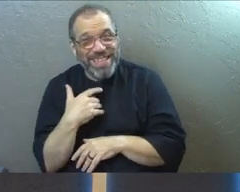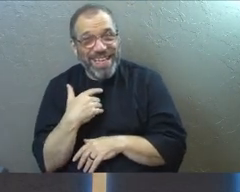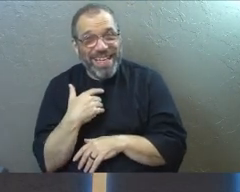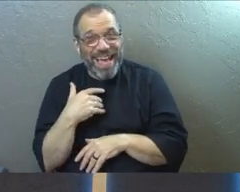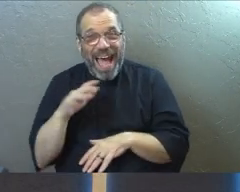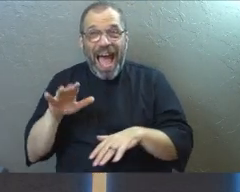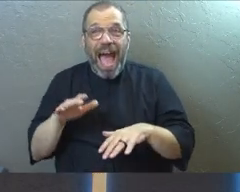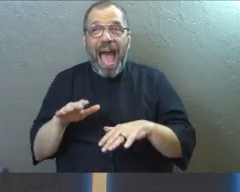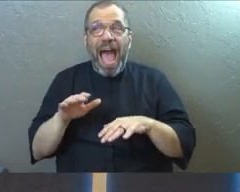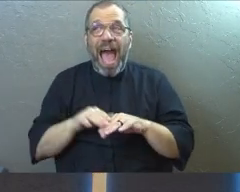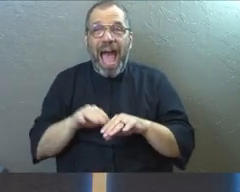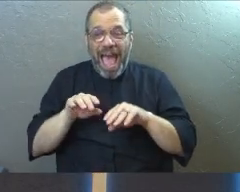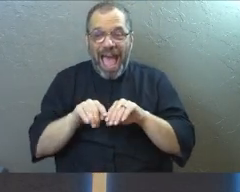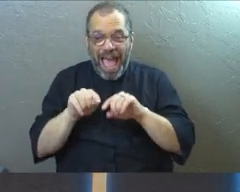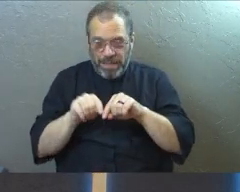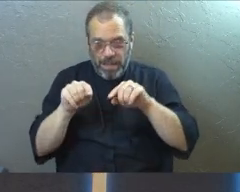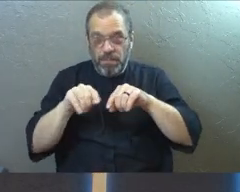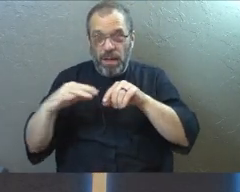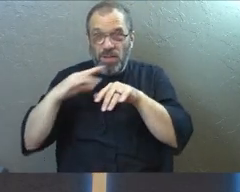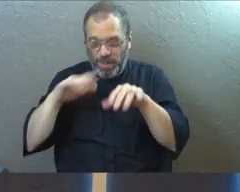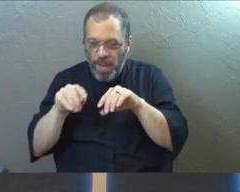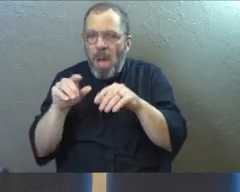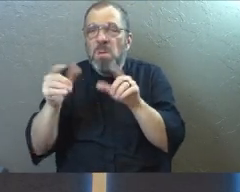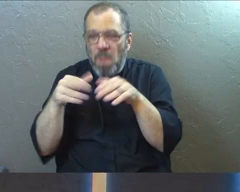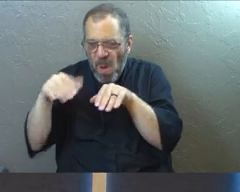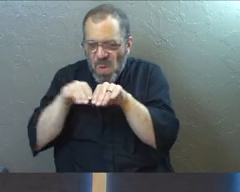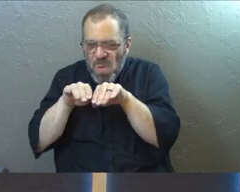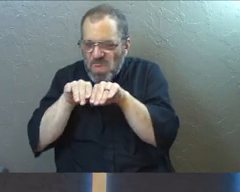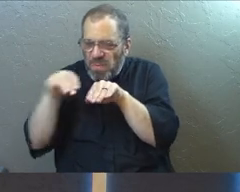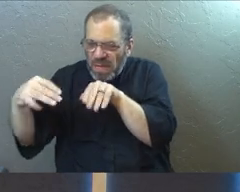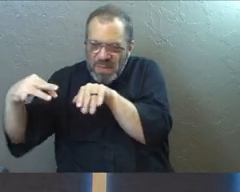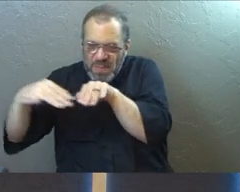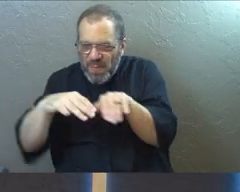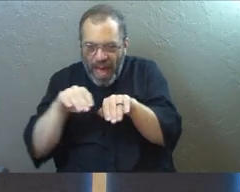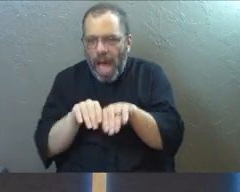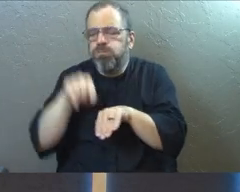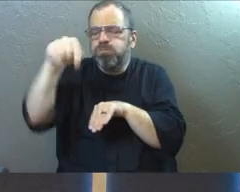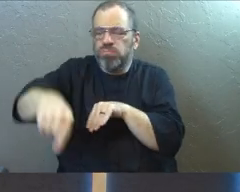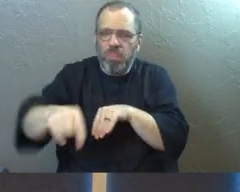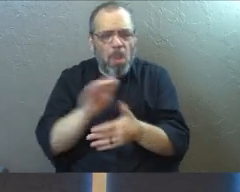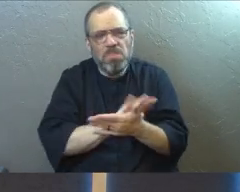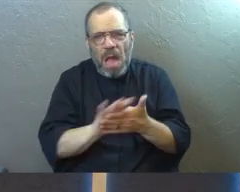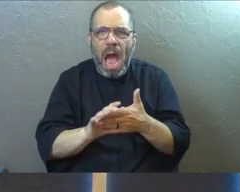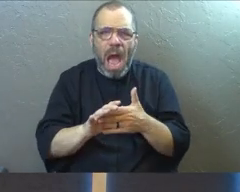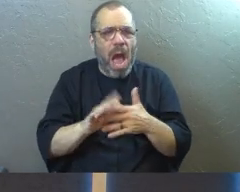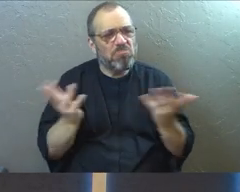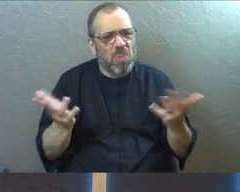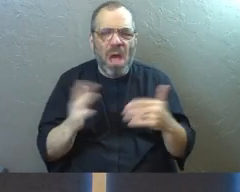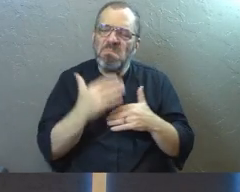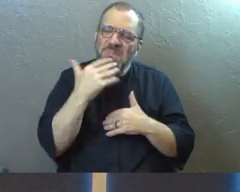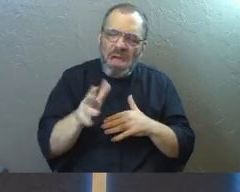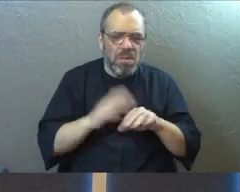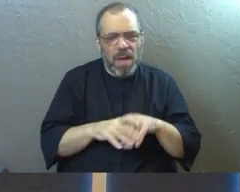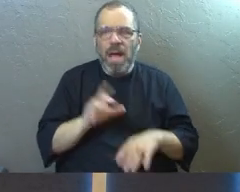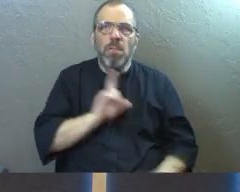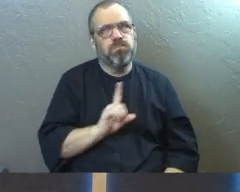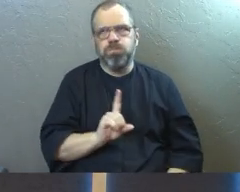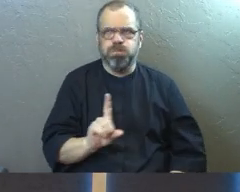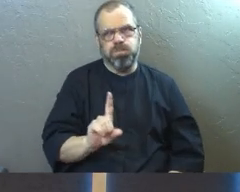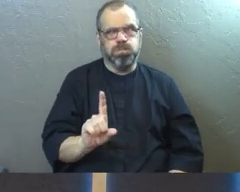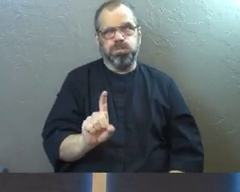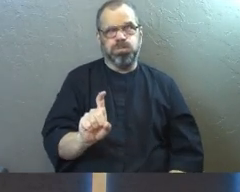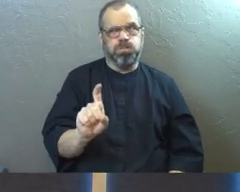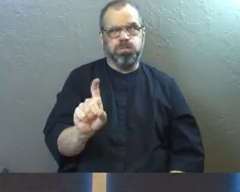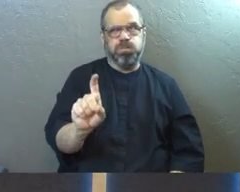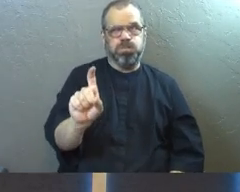what I do is I step right over it and I move on to the bigger and better things. I've got a place that I've got to go. This was a nice pause, a nice thing. I appreciated it. But now I'm